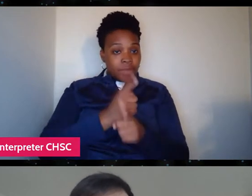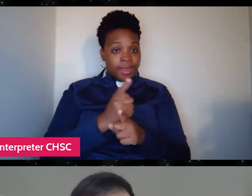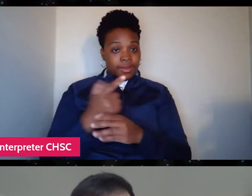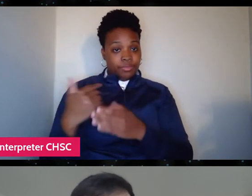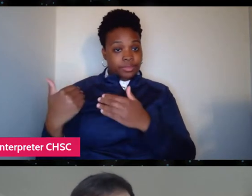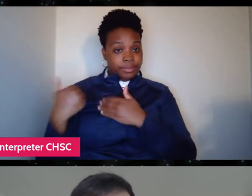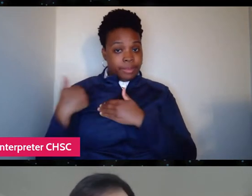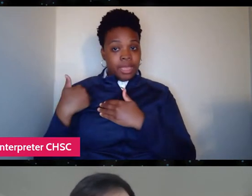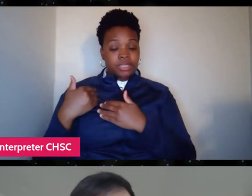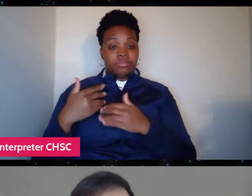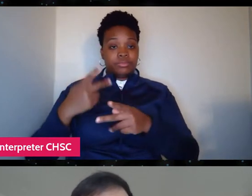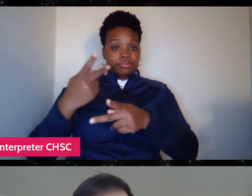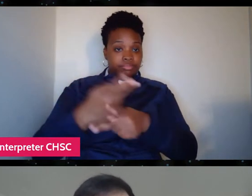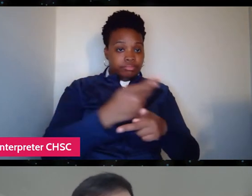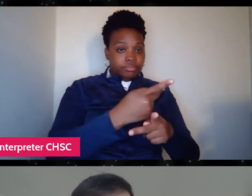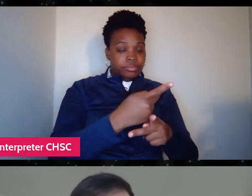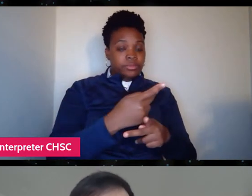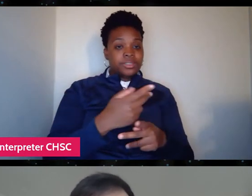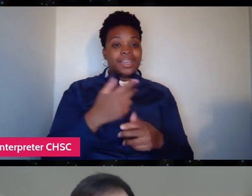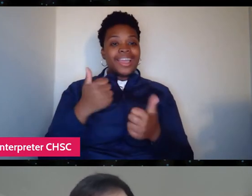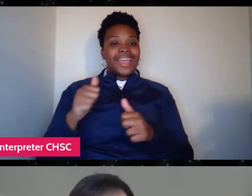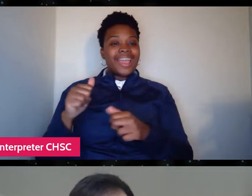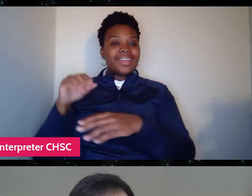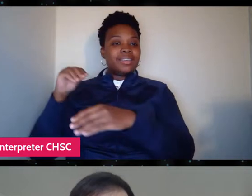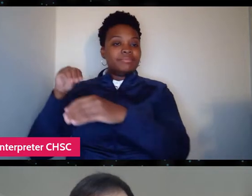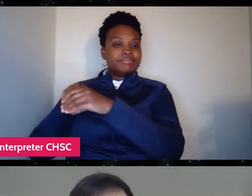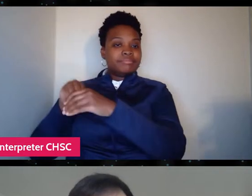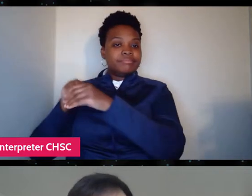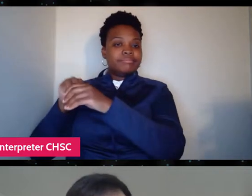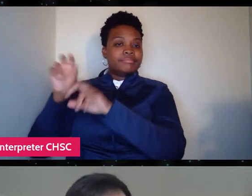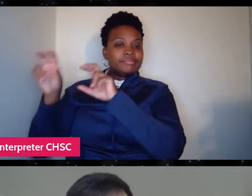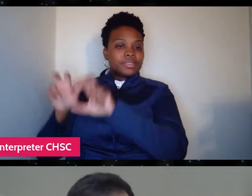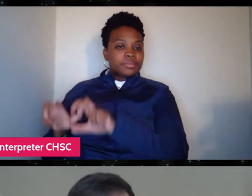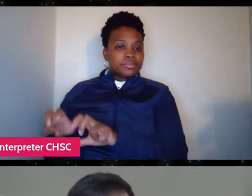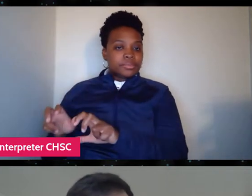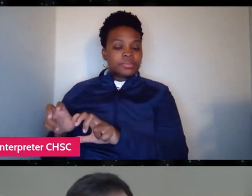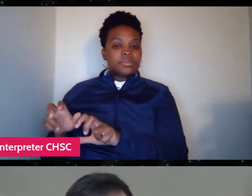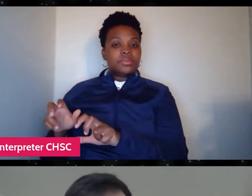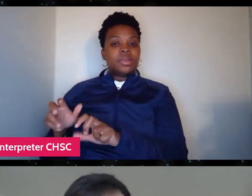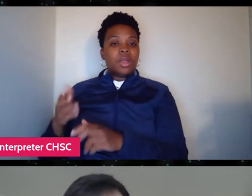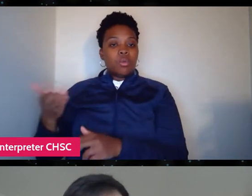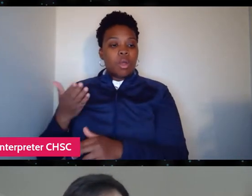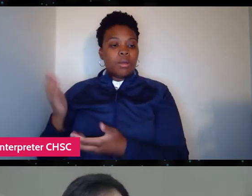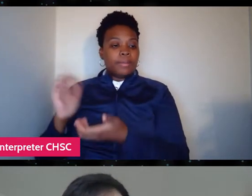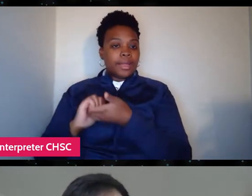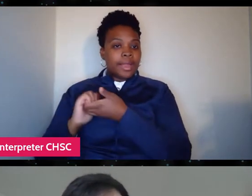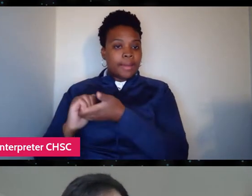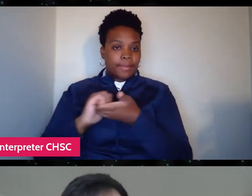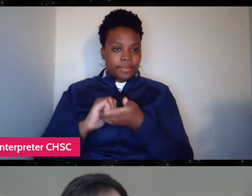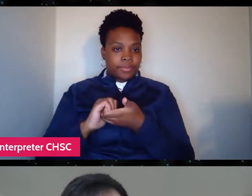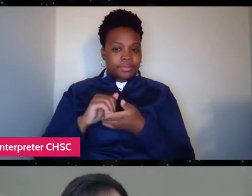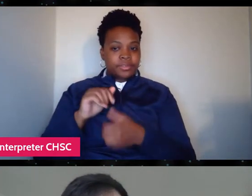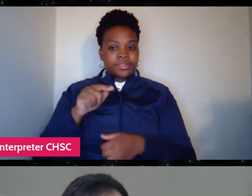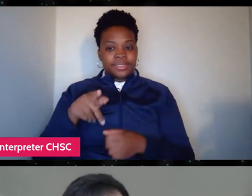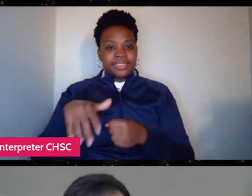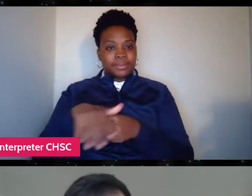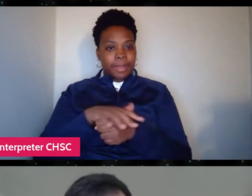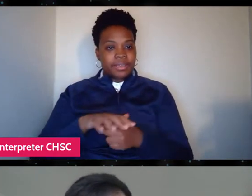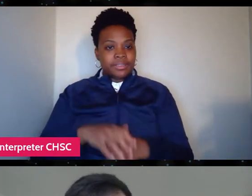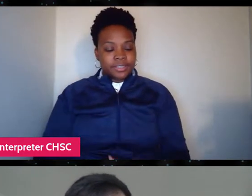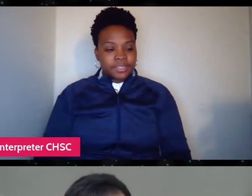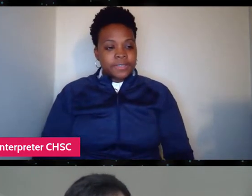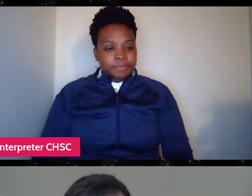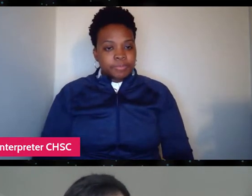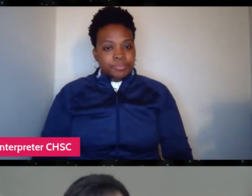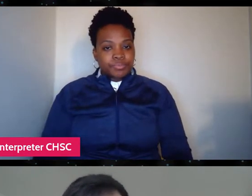want to work with any stakeholders who are open to collaboration in this space. You know, that actually leads me